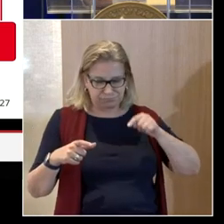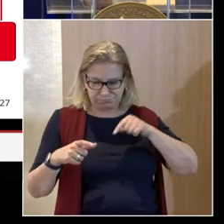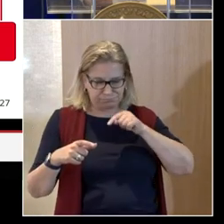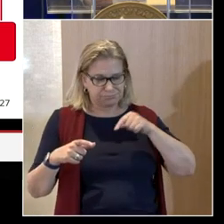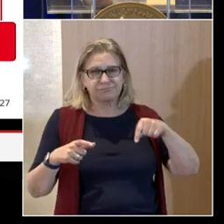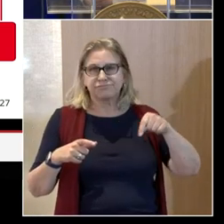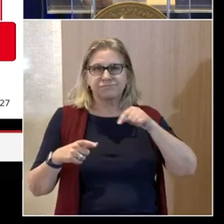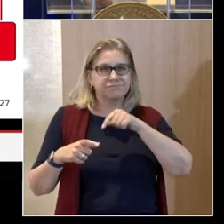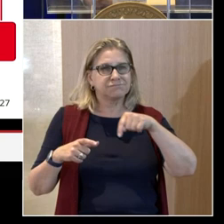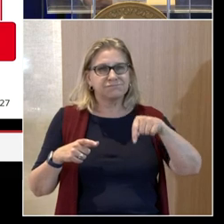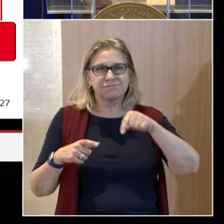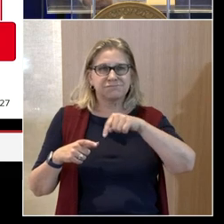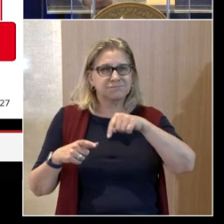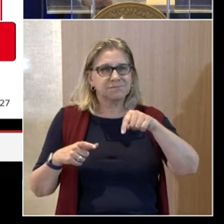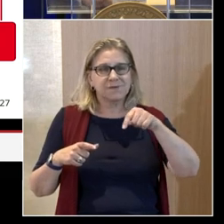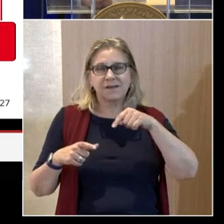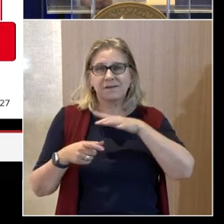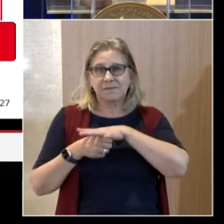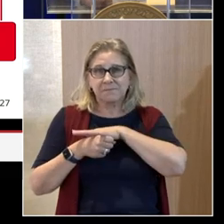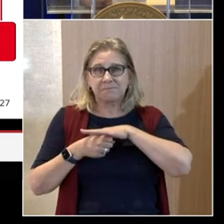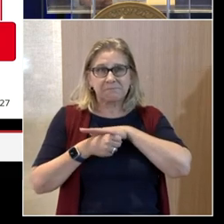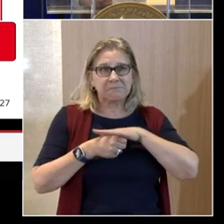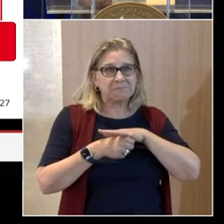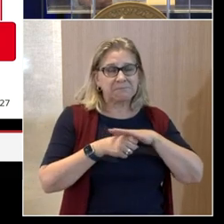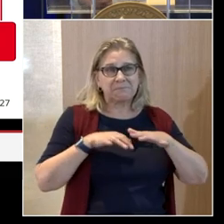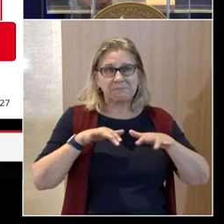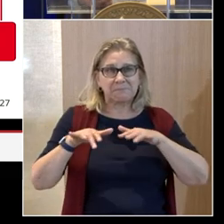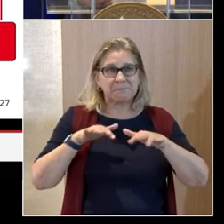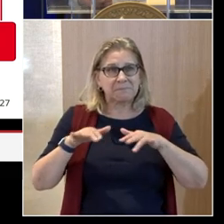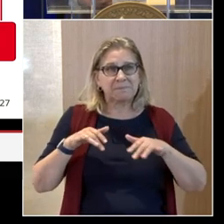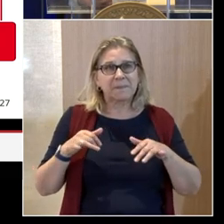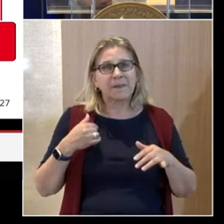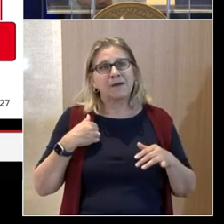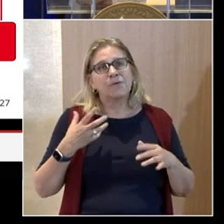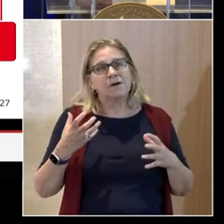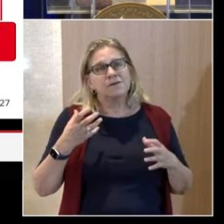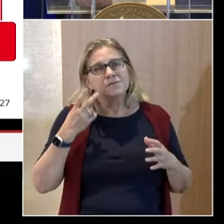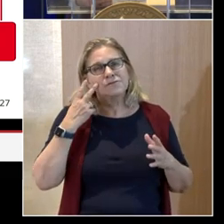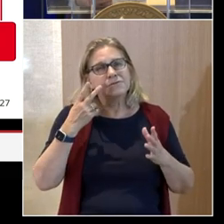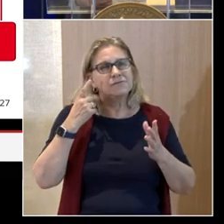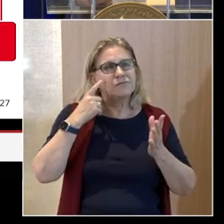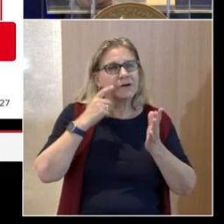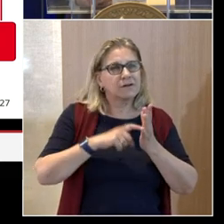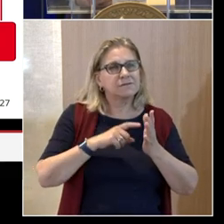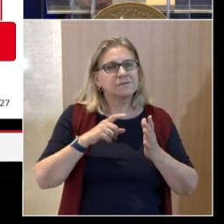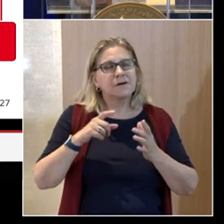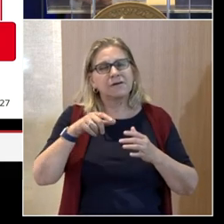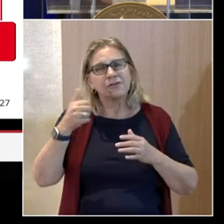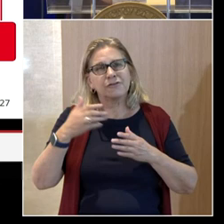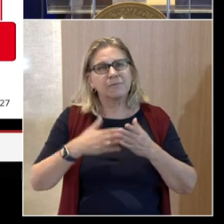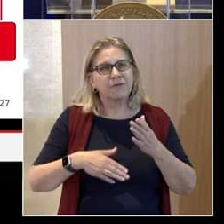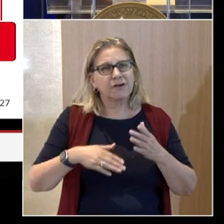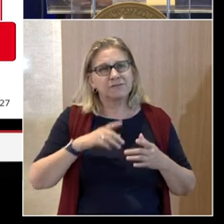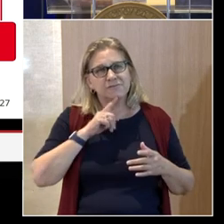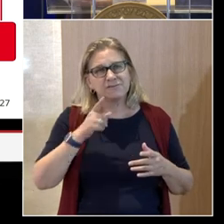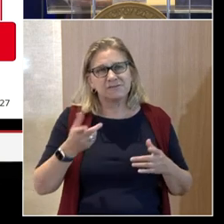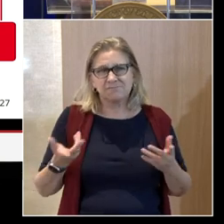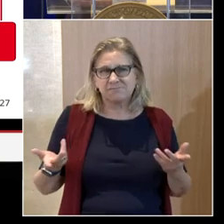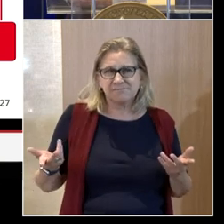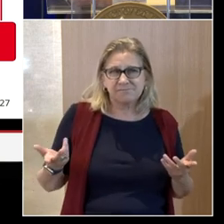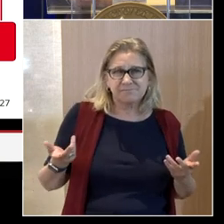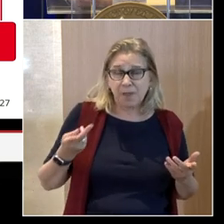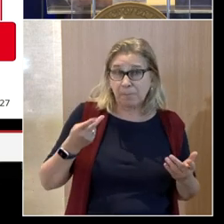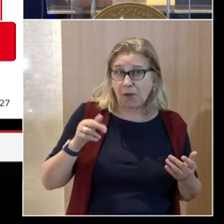And understanding the social side of it too. What does it mean to have great parks and public space? And what's the economic impact of